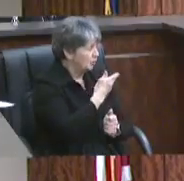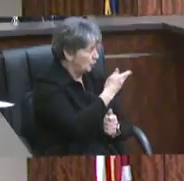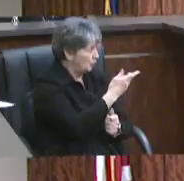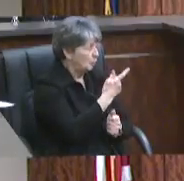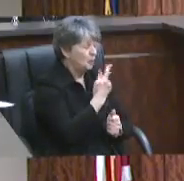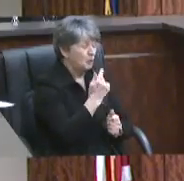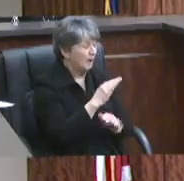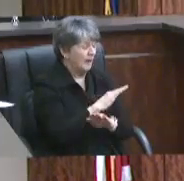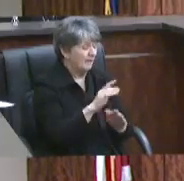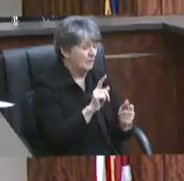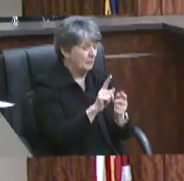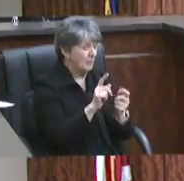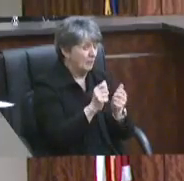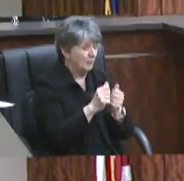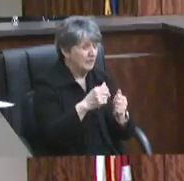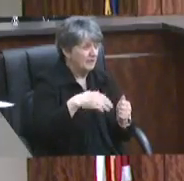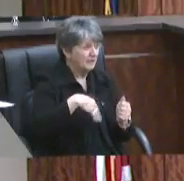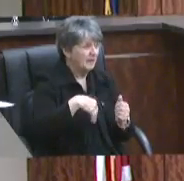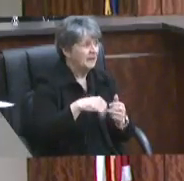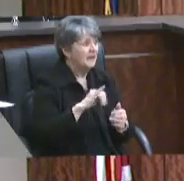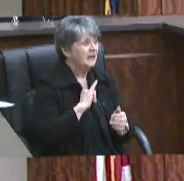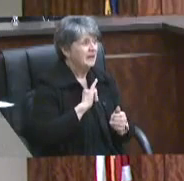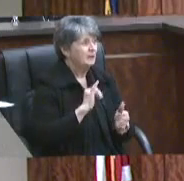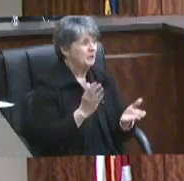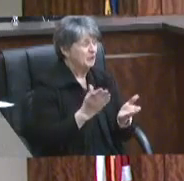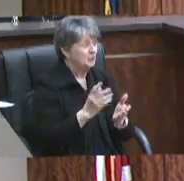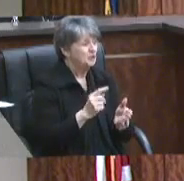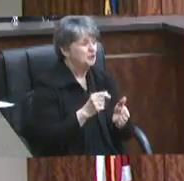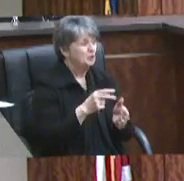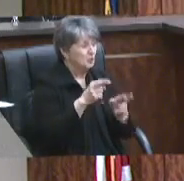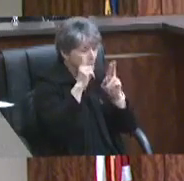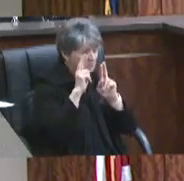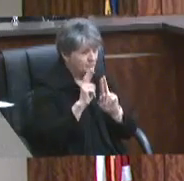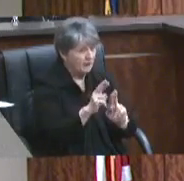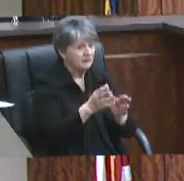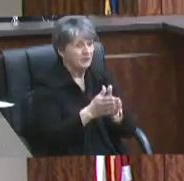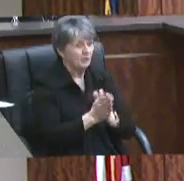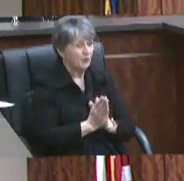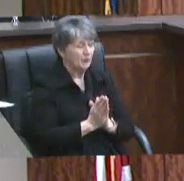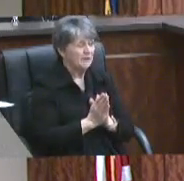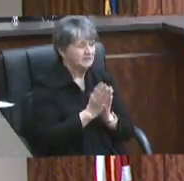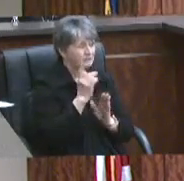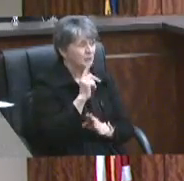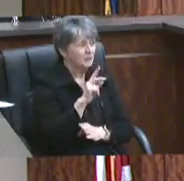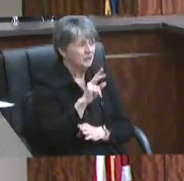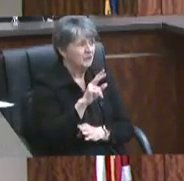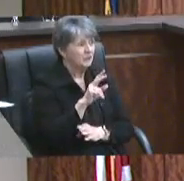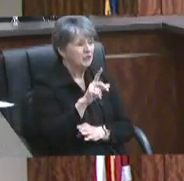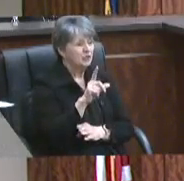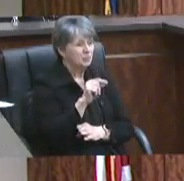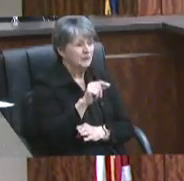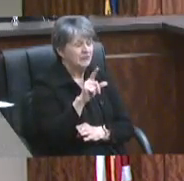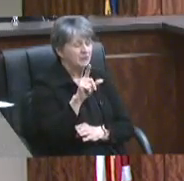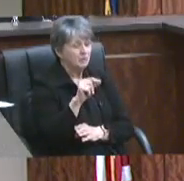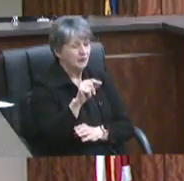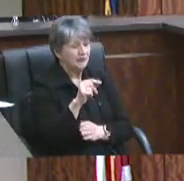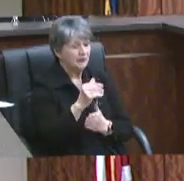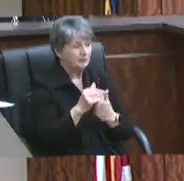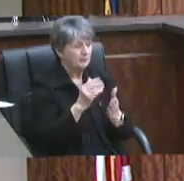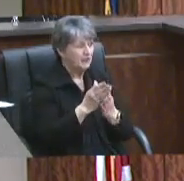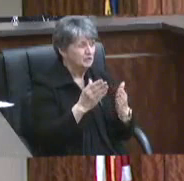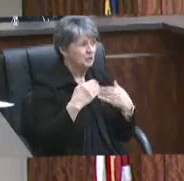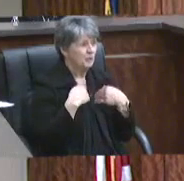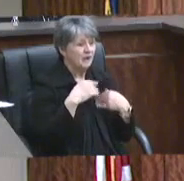already. So I am here to respectfully request for the 2020 budget to have Lars